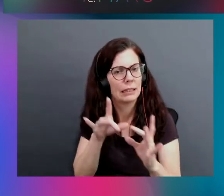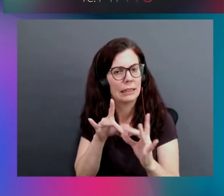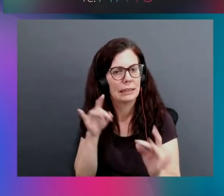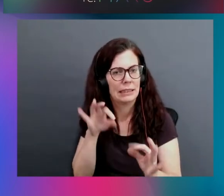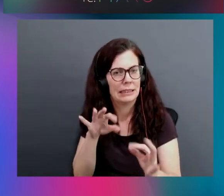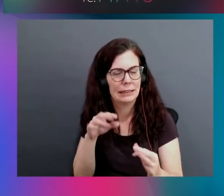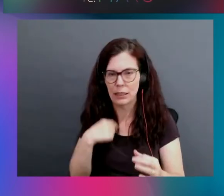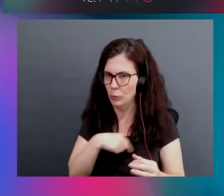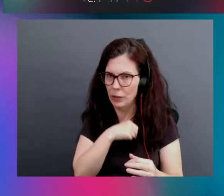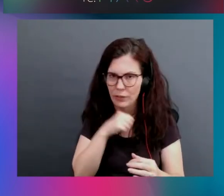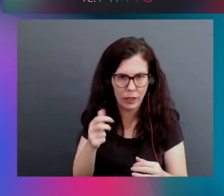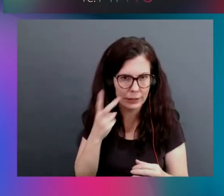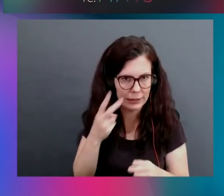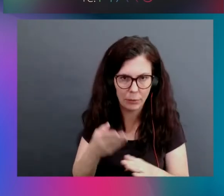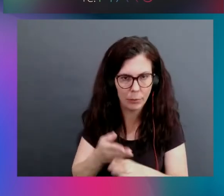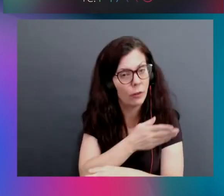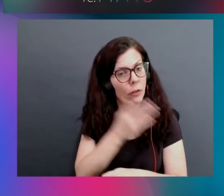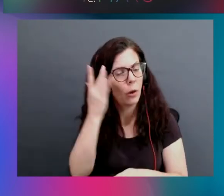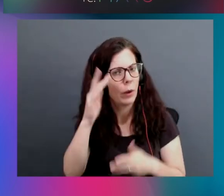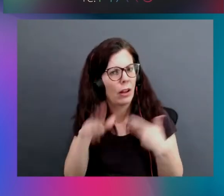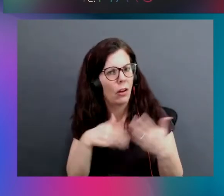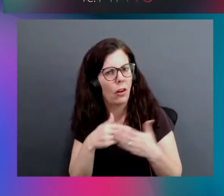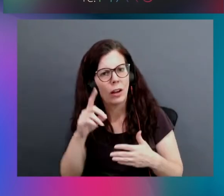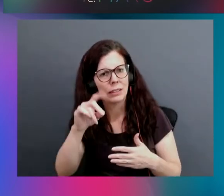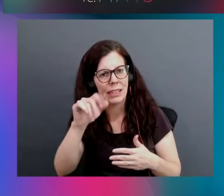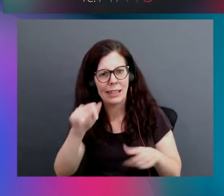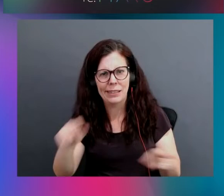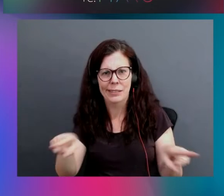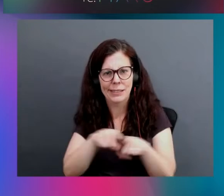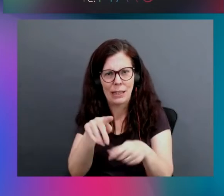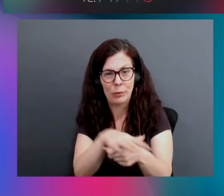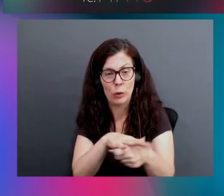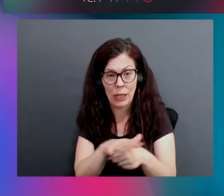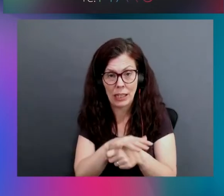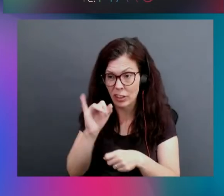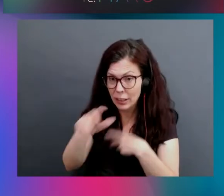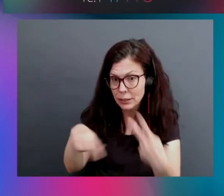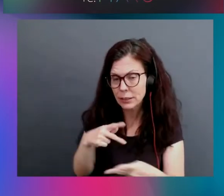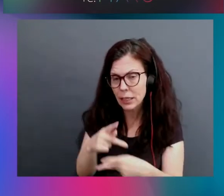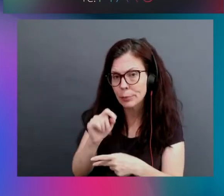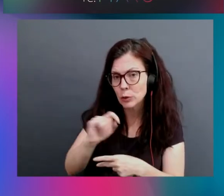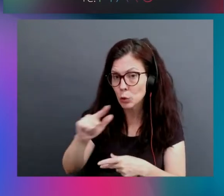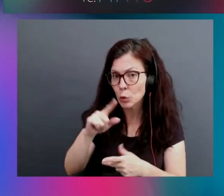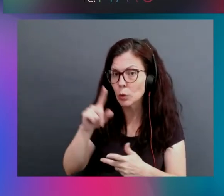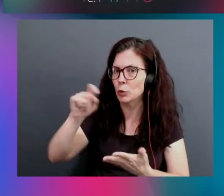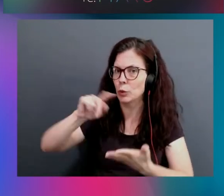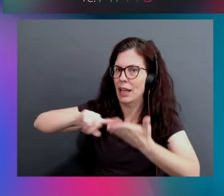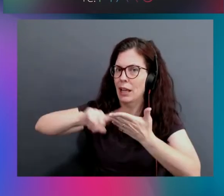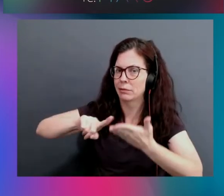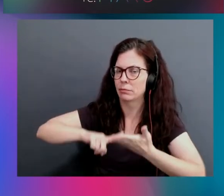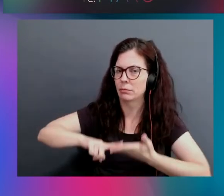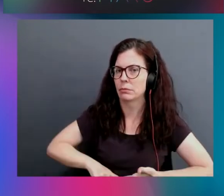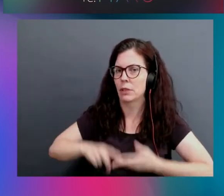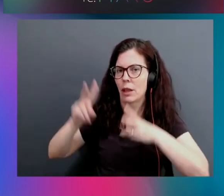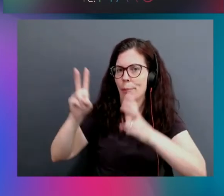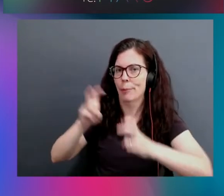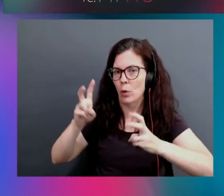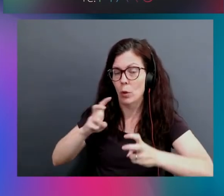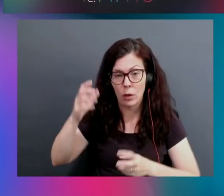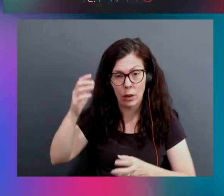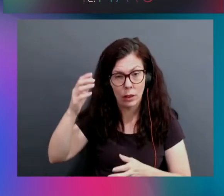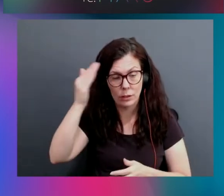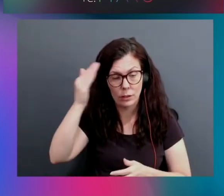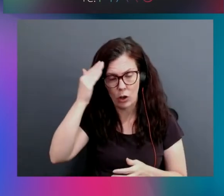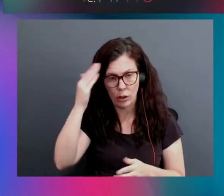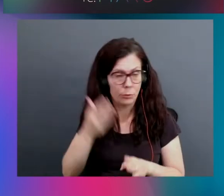Because we have all this data in the same location, and tools like this allow you to go across and actually start to extract knowledge we haven't been able to do